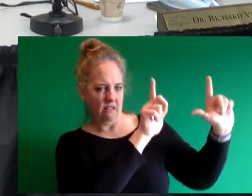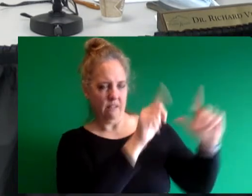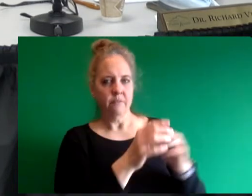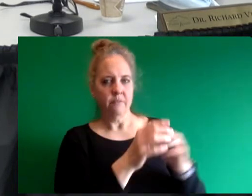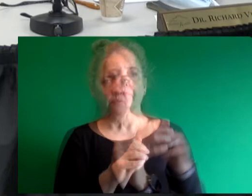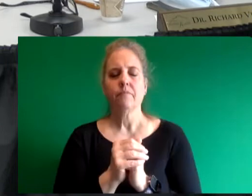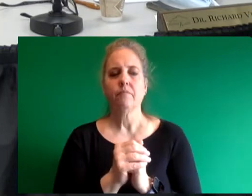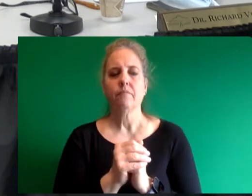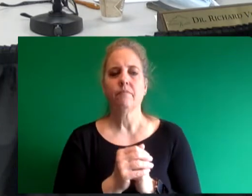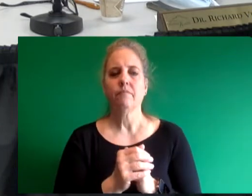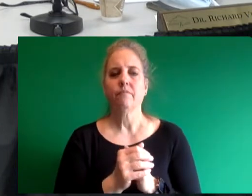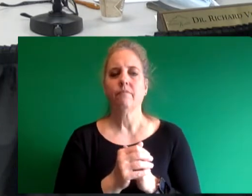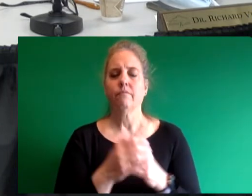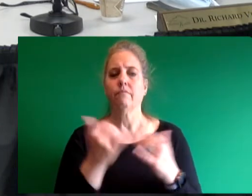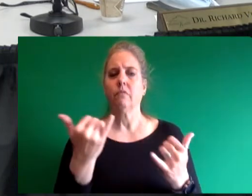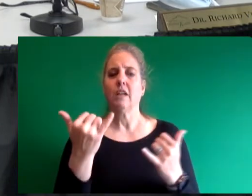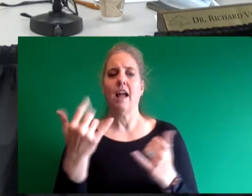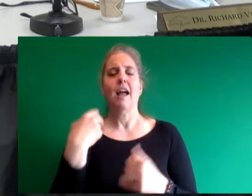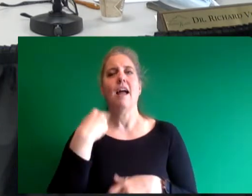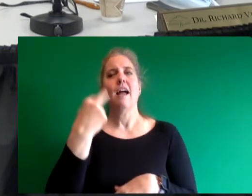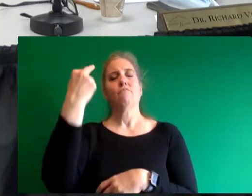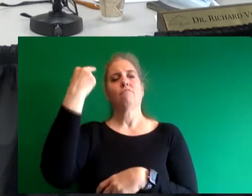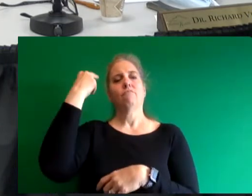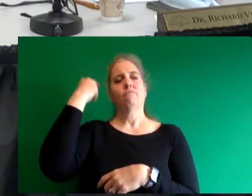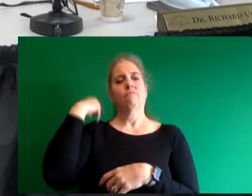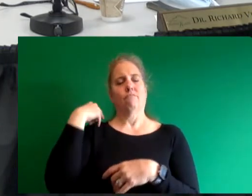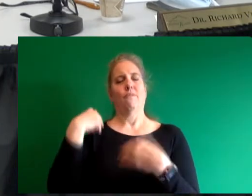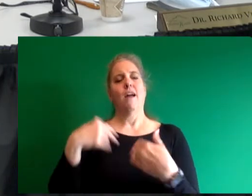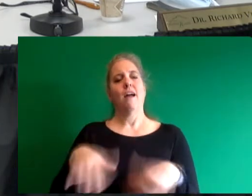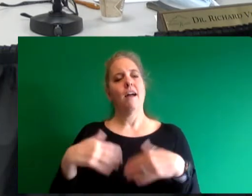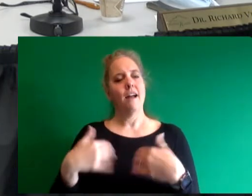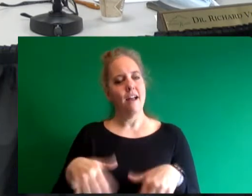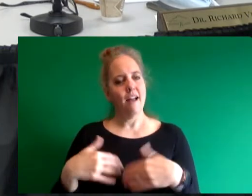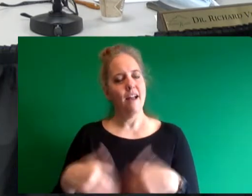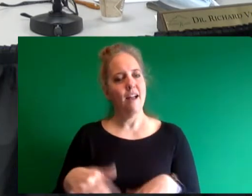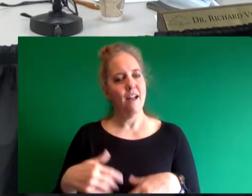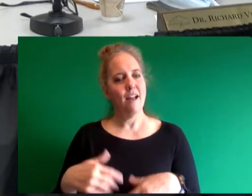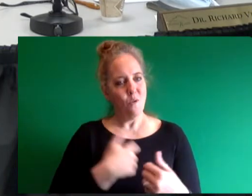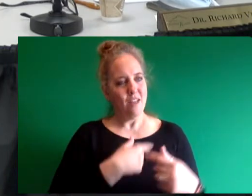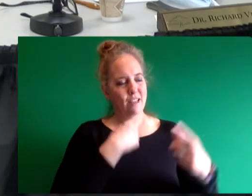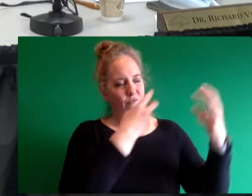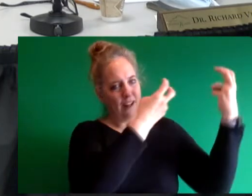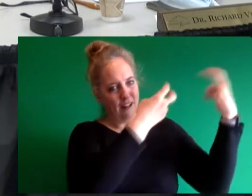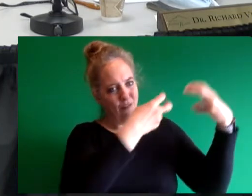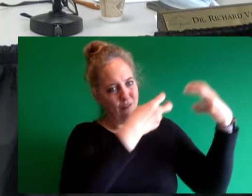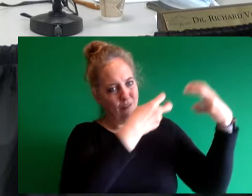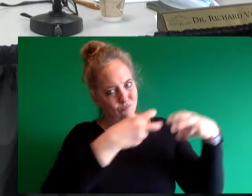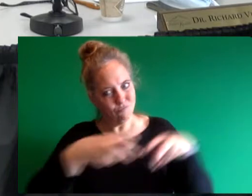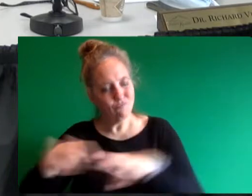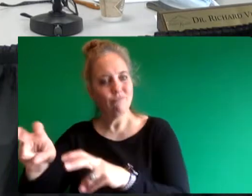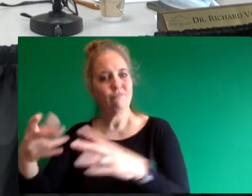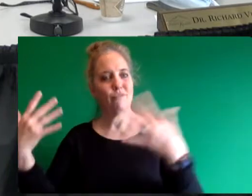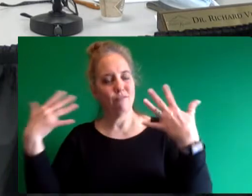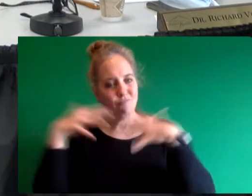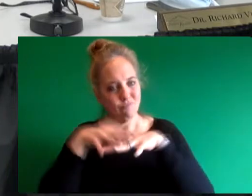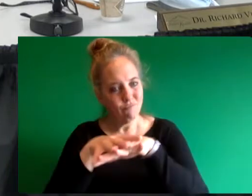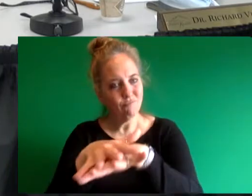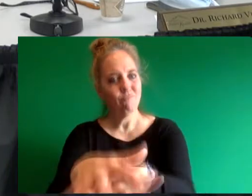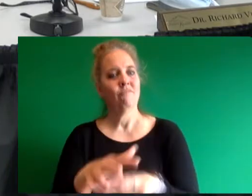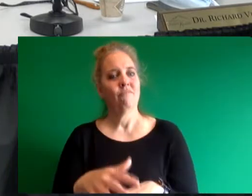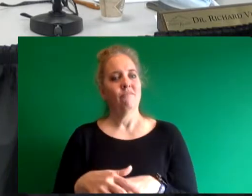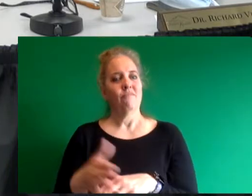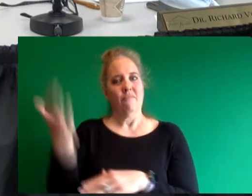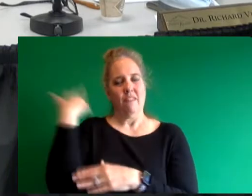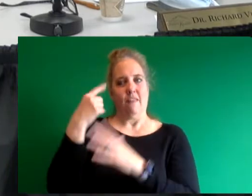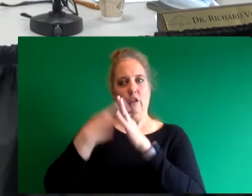to integrate with the county back in 2013, that we have